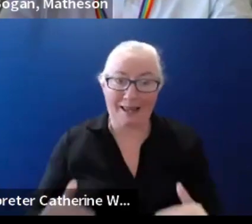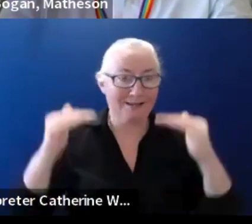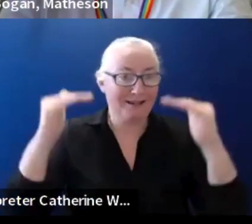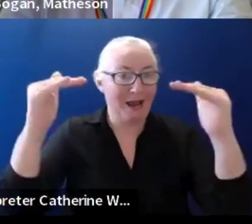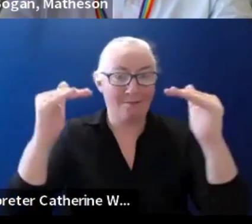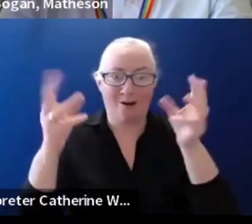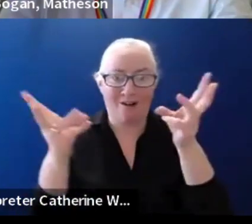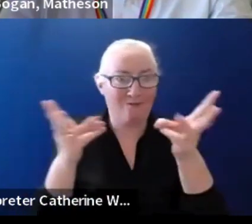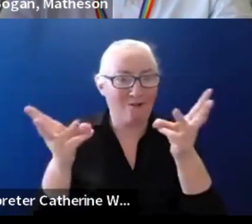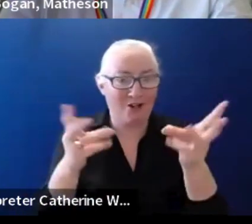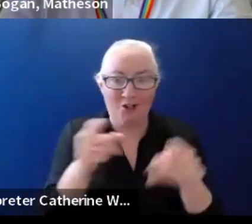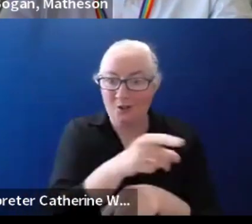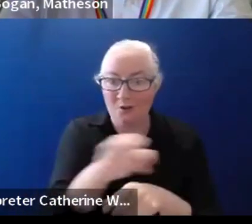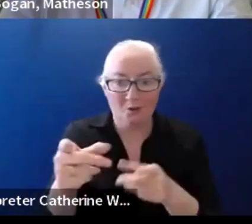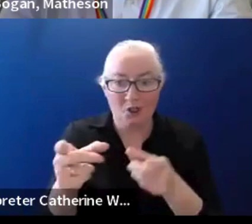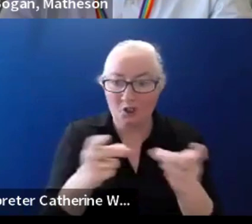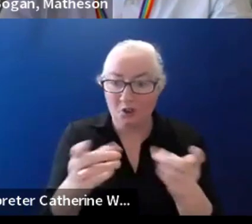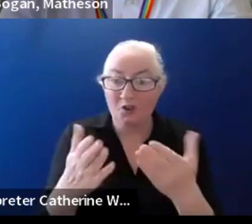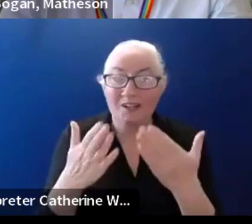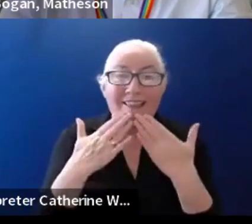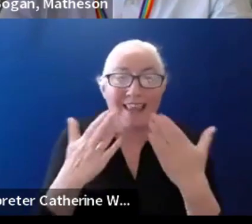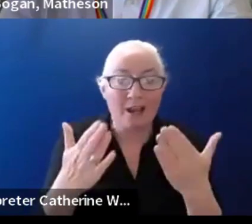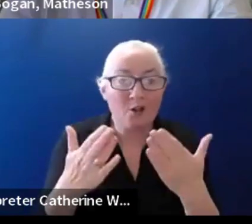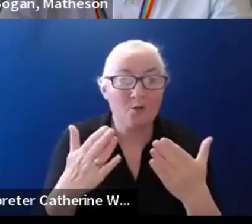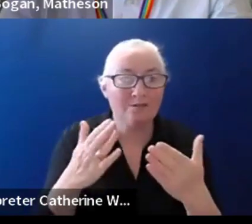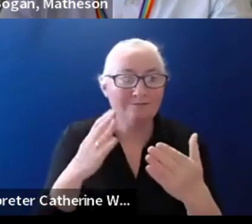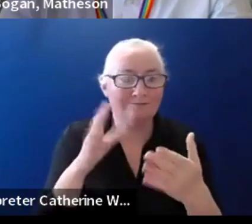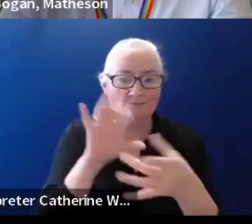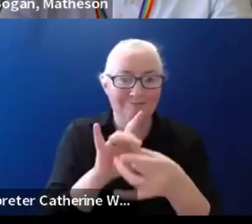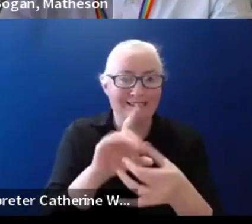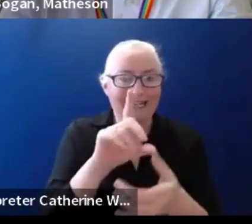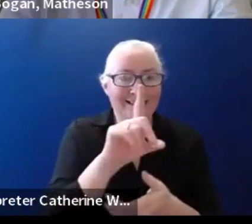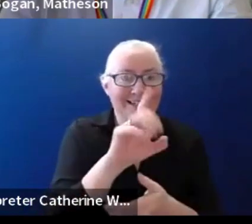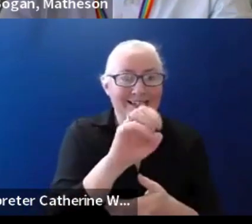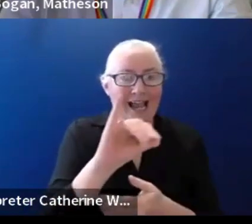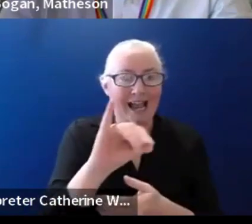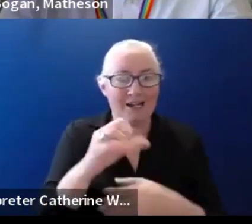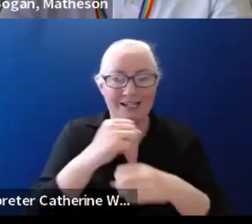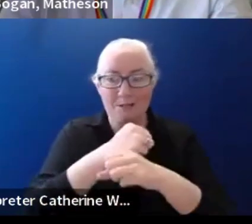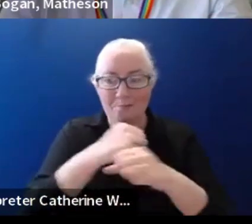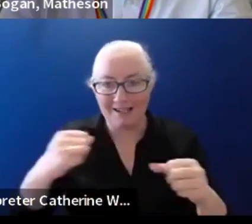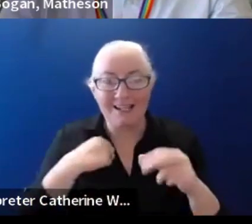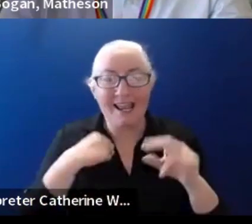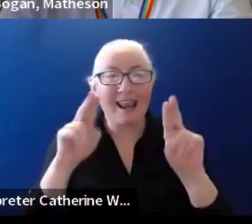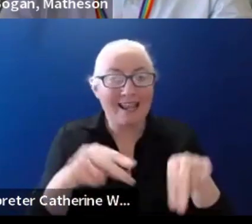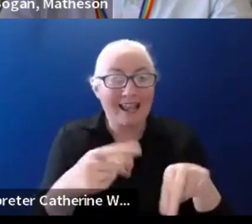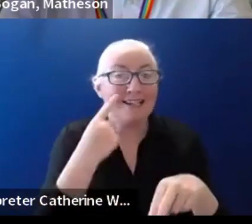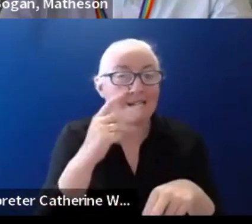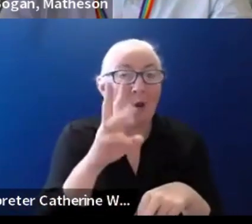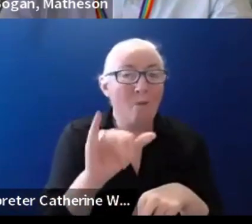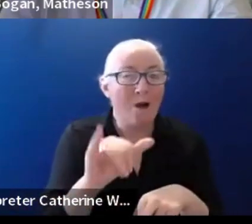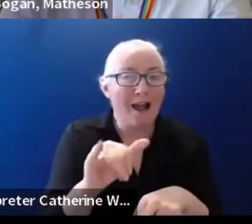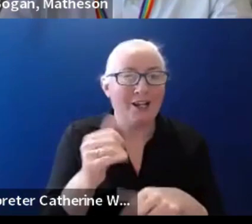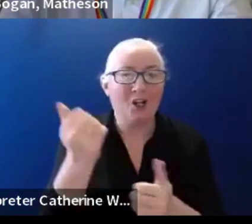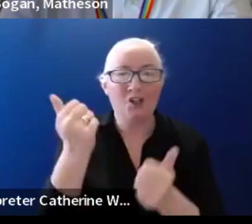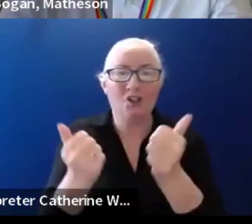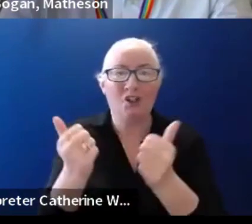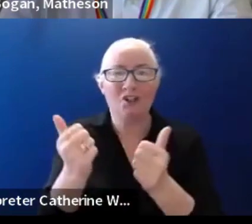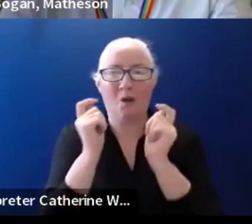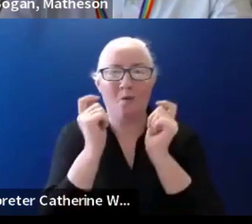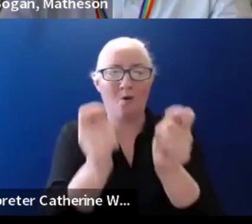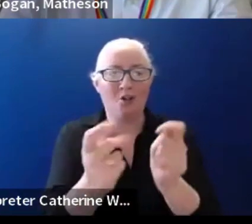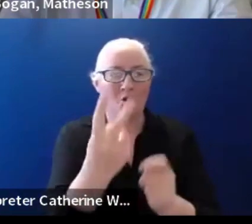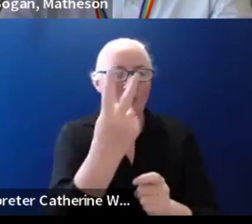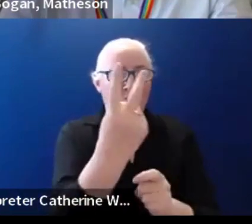and thank you for everything that you're doing in the whole D&I space. I can see now why the judges awarded 2 winners in this